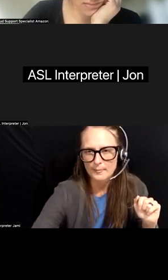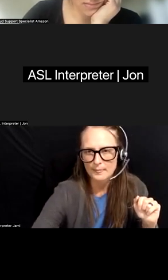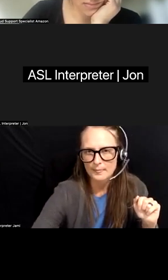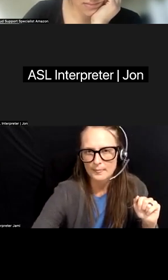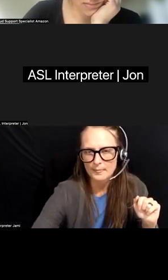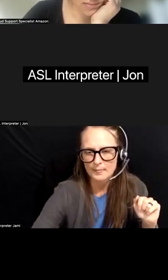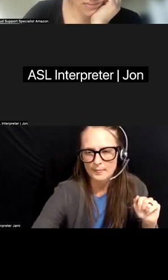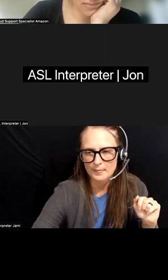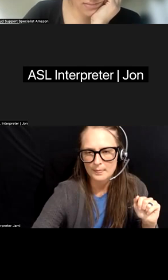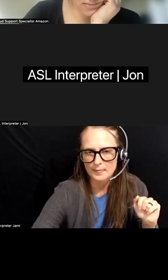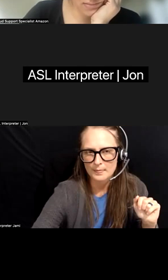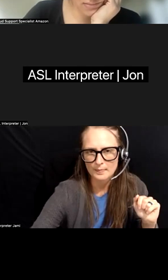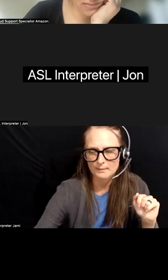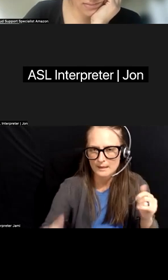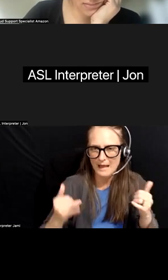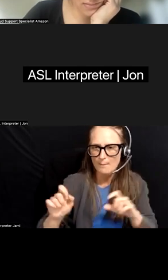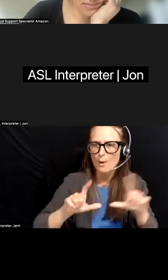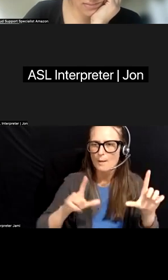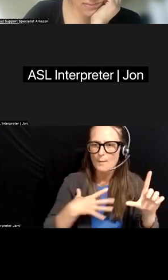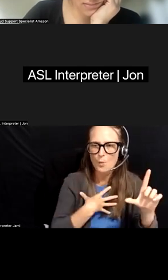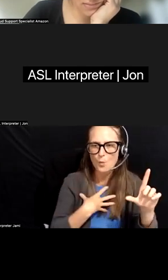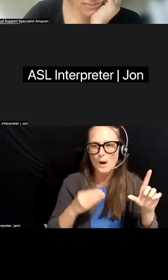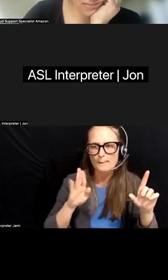power whiteboard here.